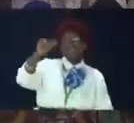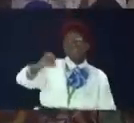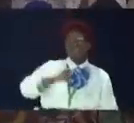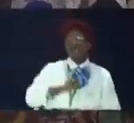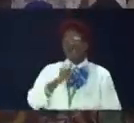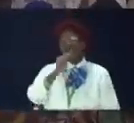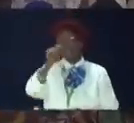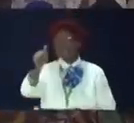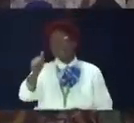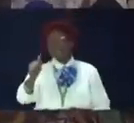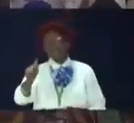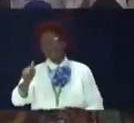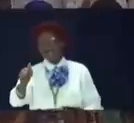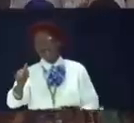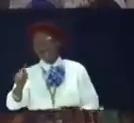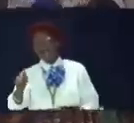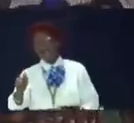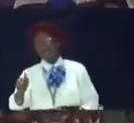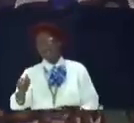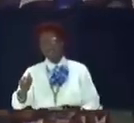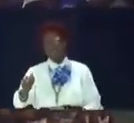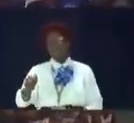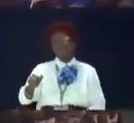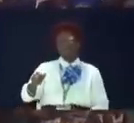going, yes I am.